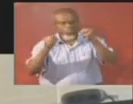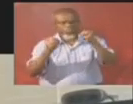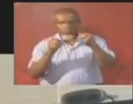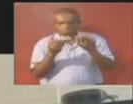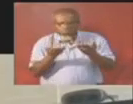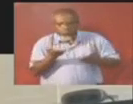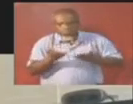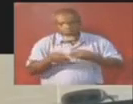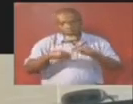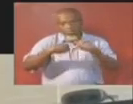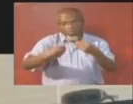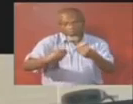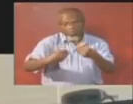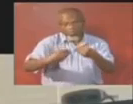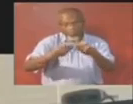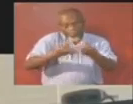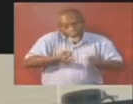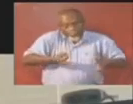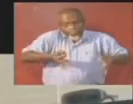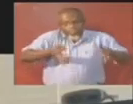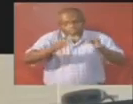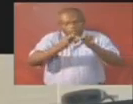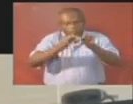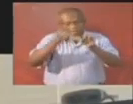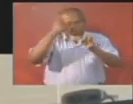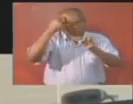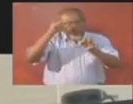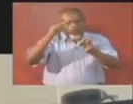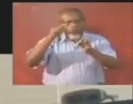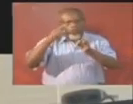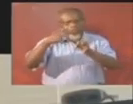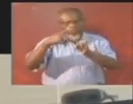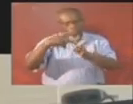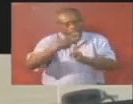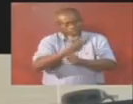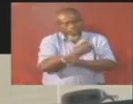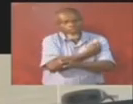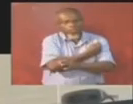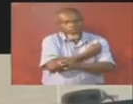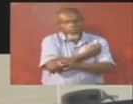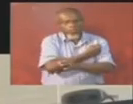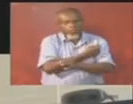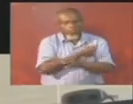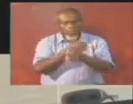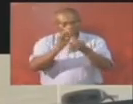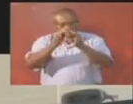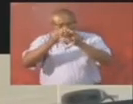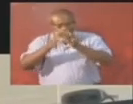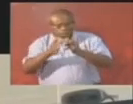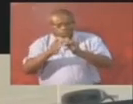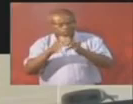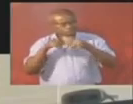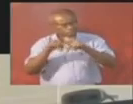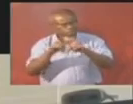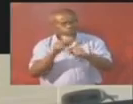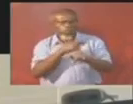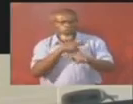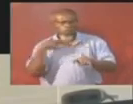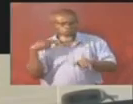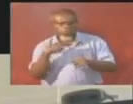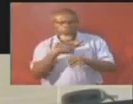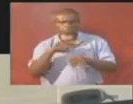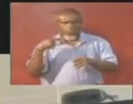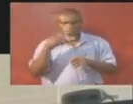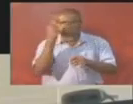as among frontliners for vaccination. Now, interpreters also claim that they continue to face risks since they cannot